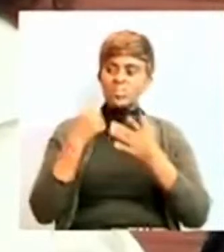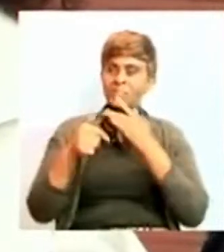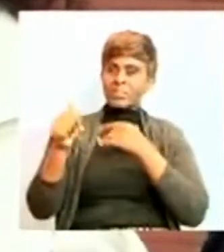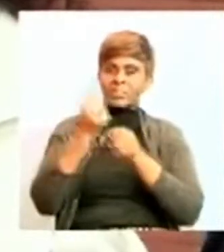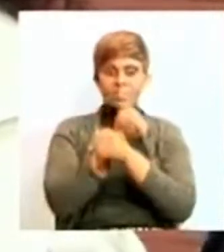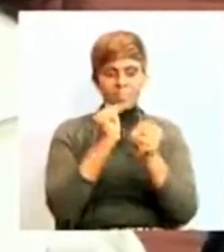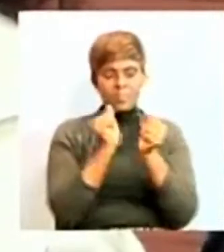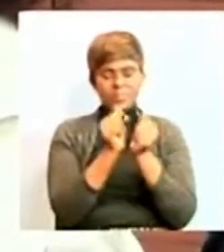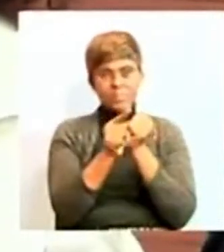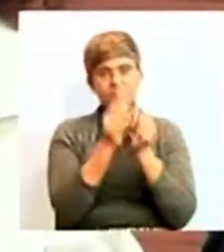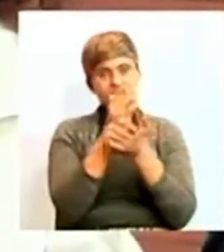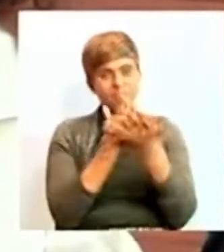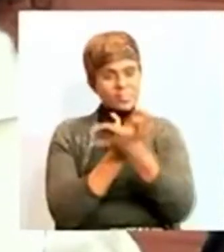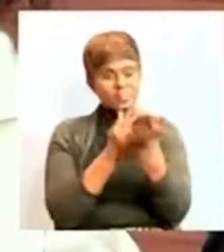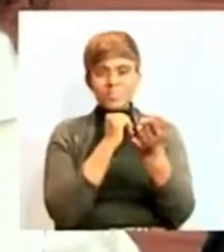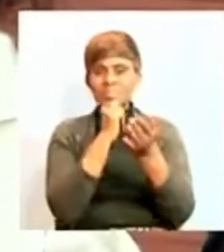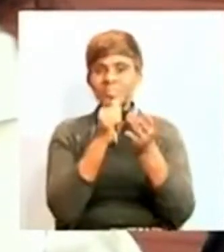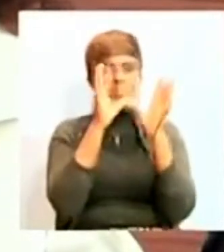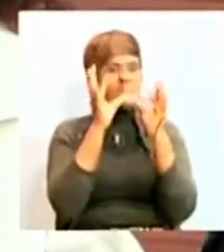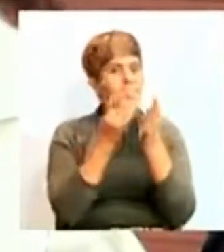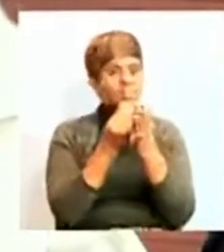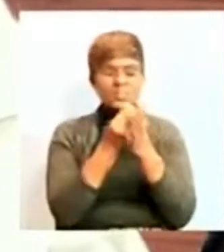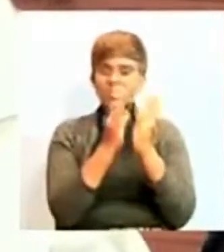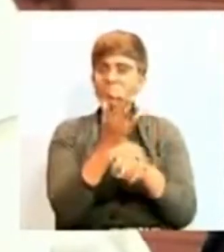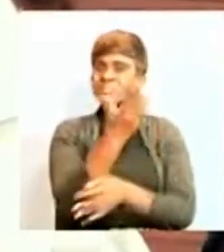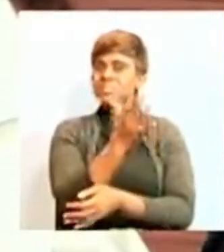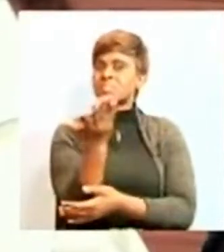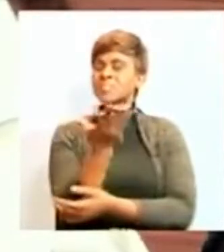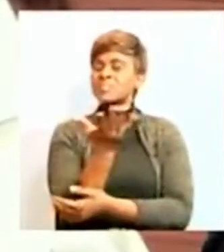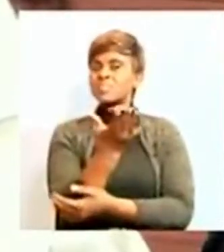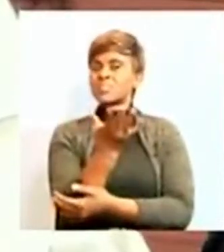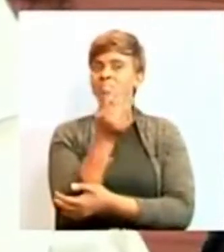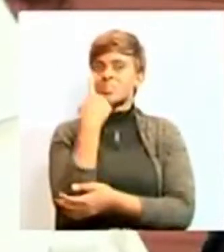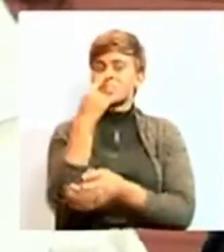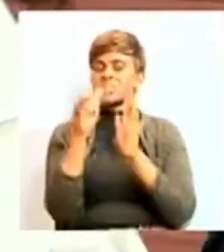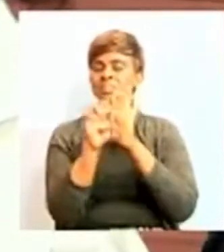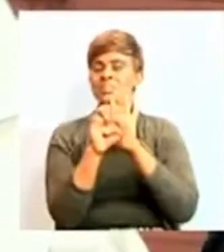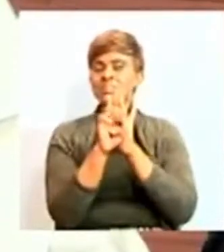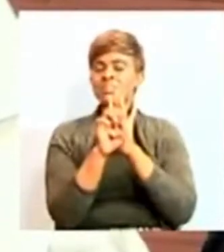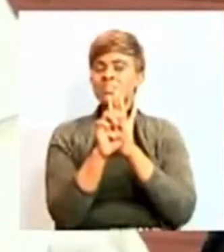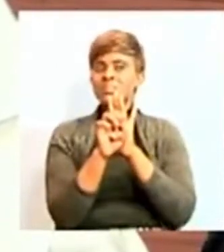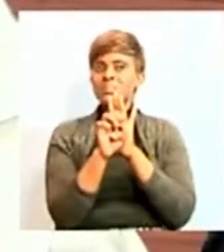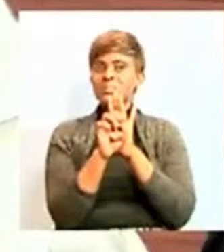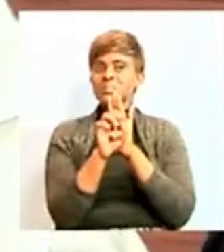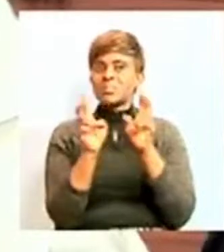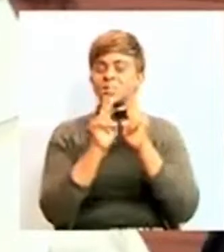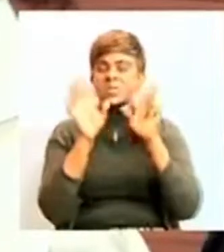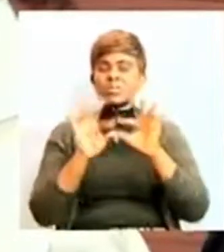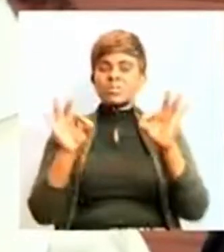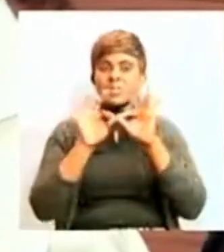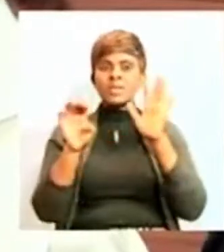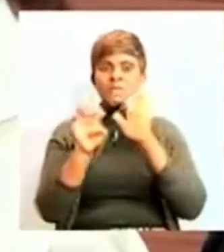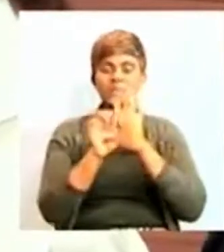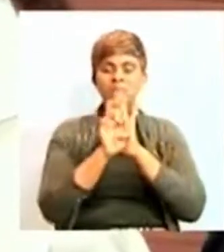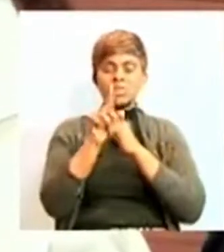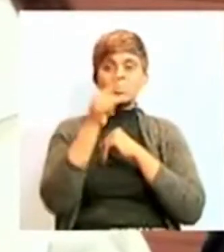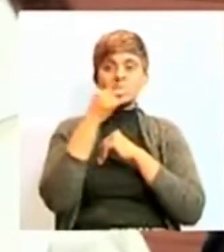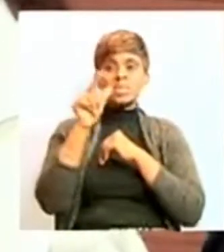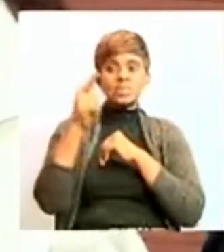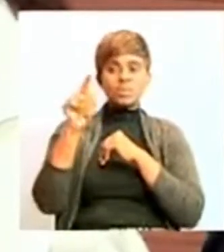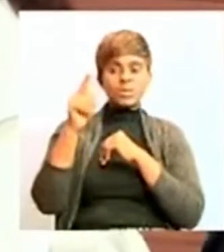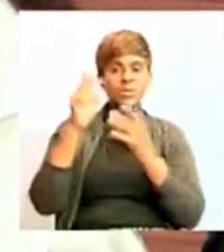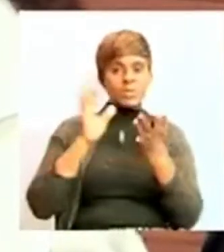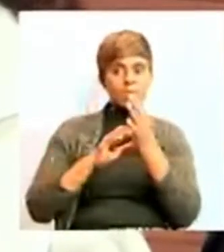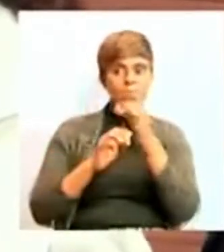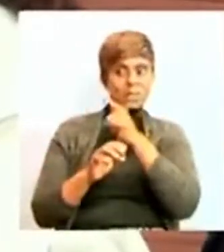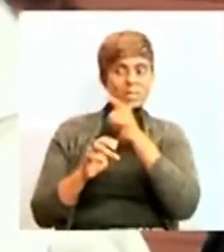with, some of them are not accountants by nature. So, for example, I'll take one very critical example. You say the